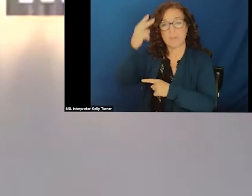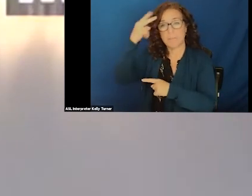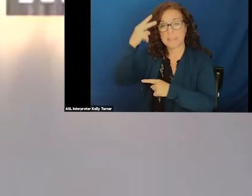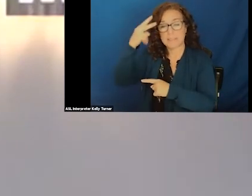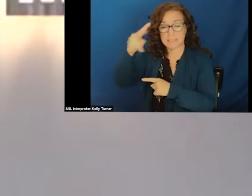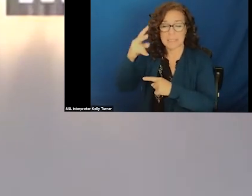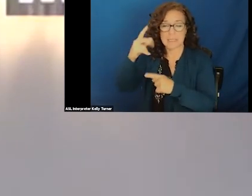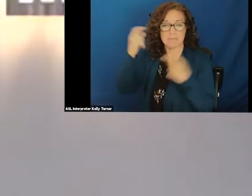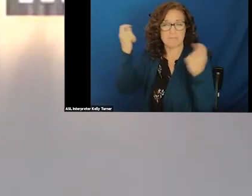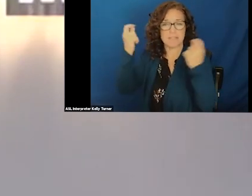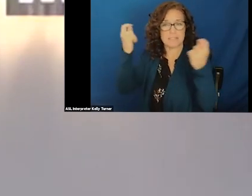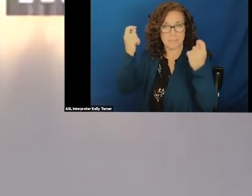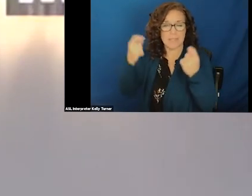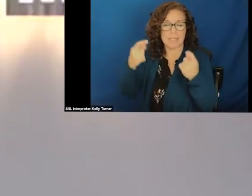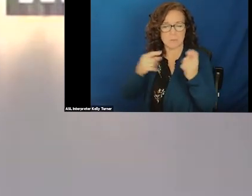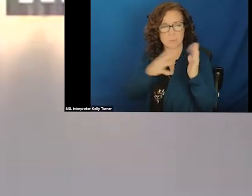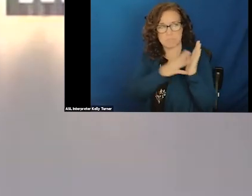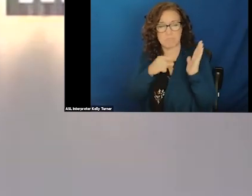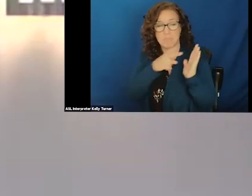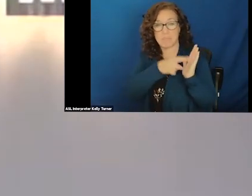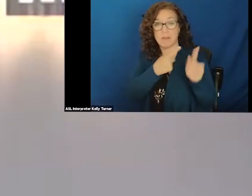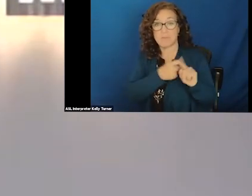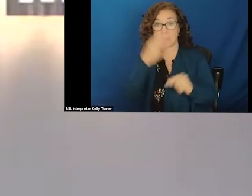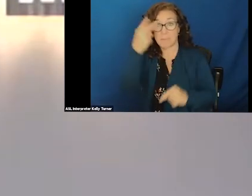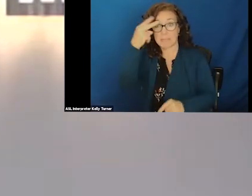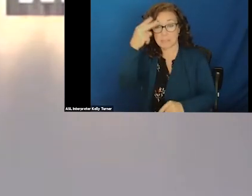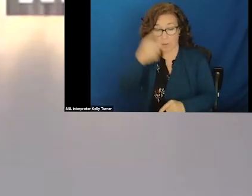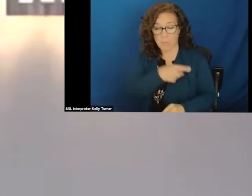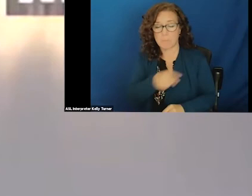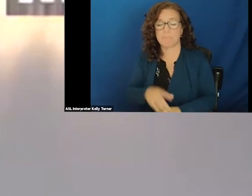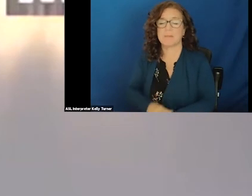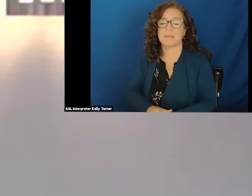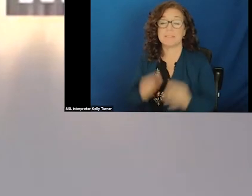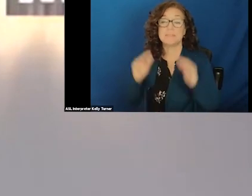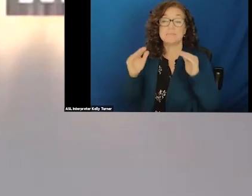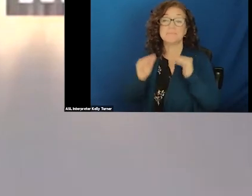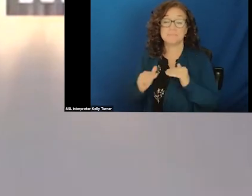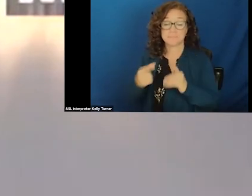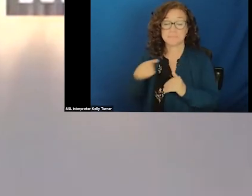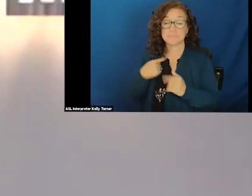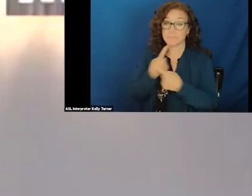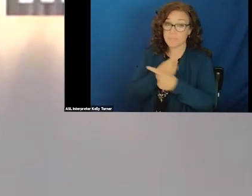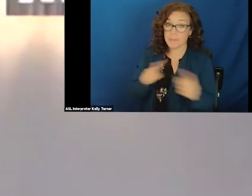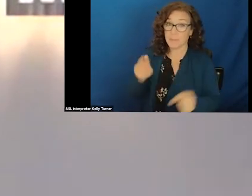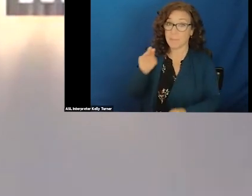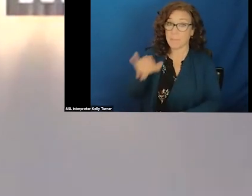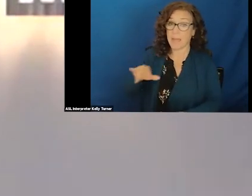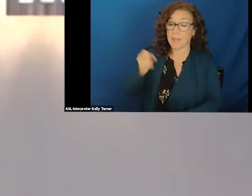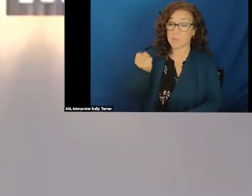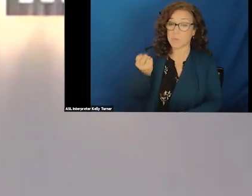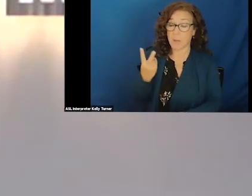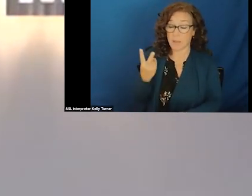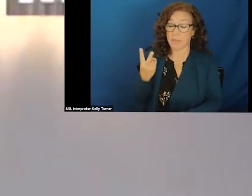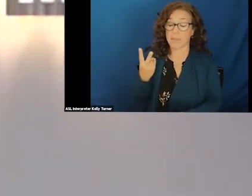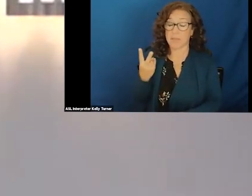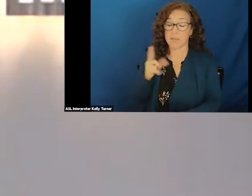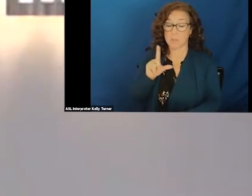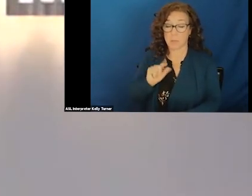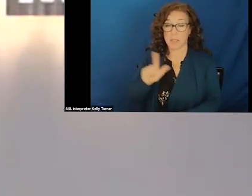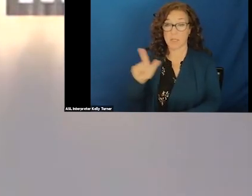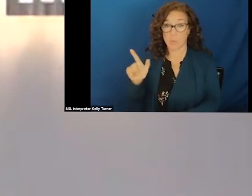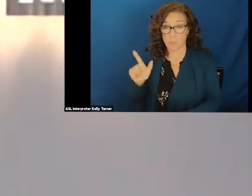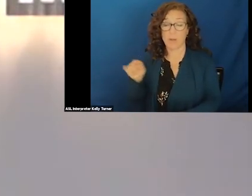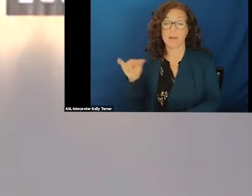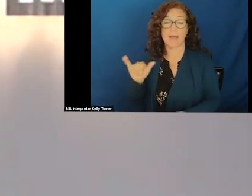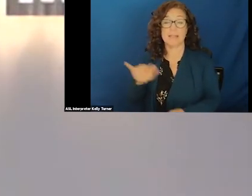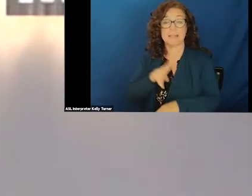12, 2021 as National School Nurse Day in the Santa Barbara Unified School District. Whereas the